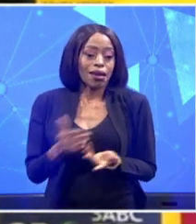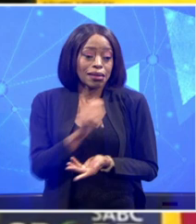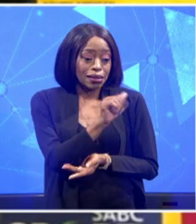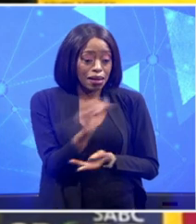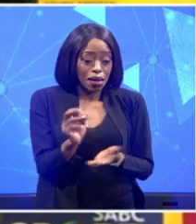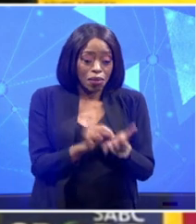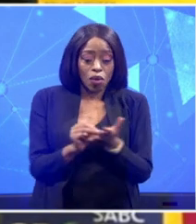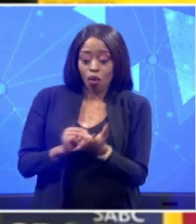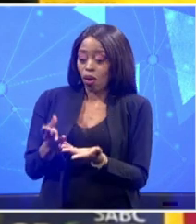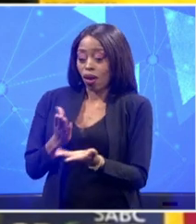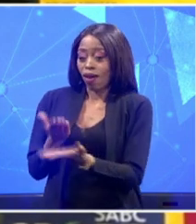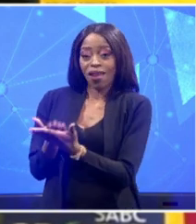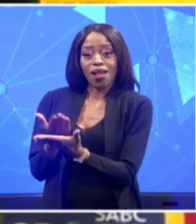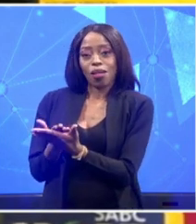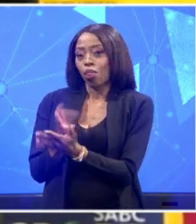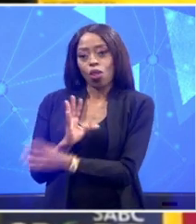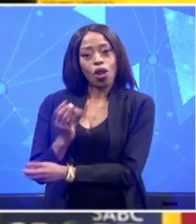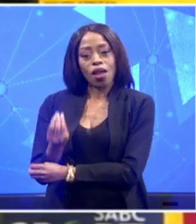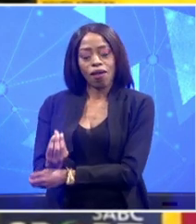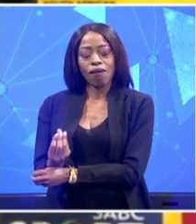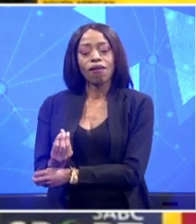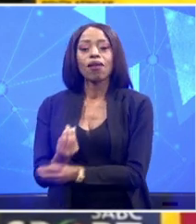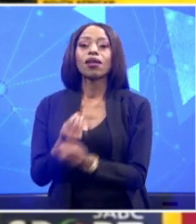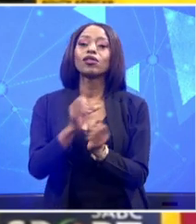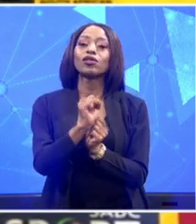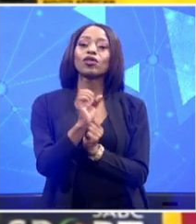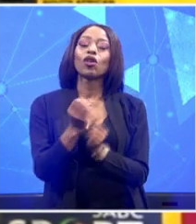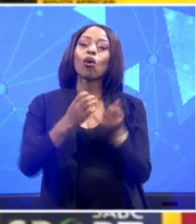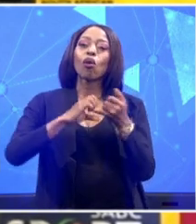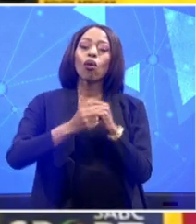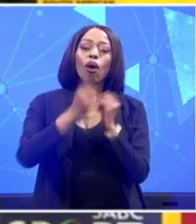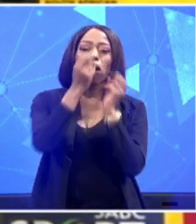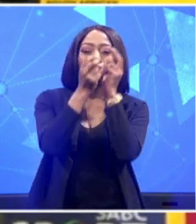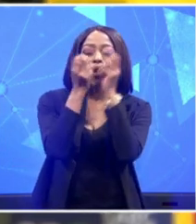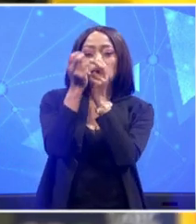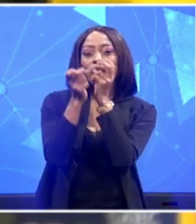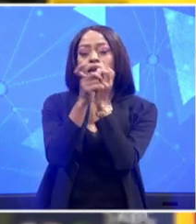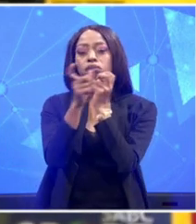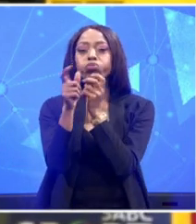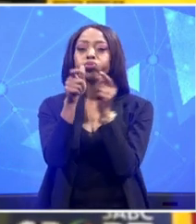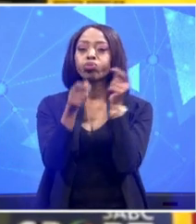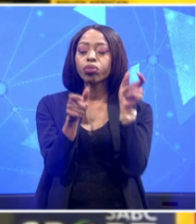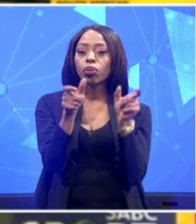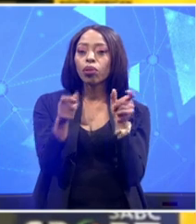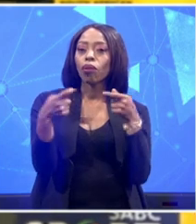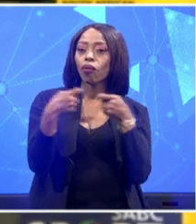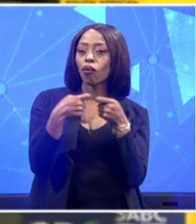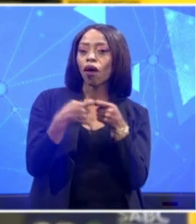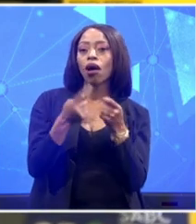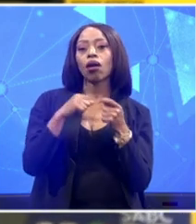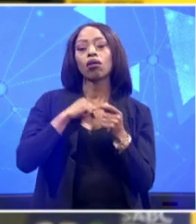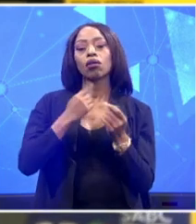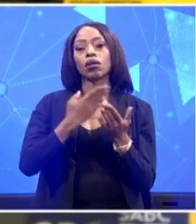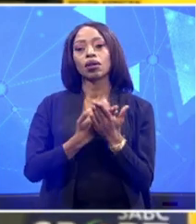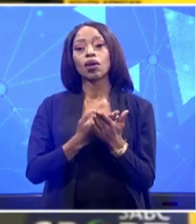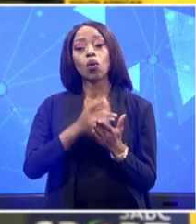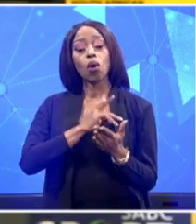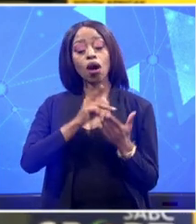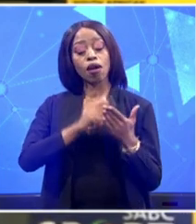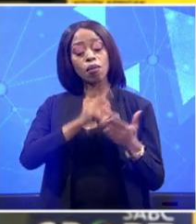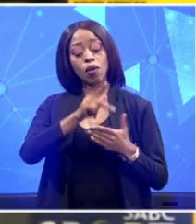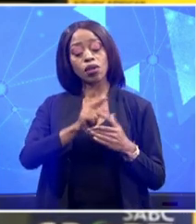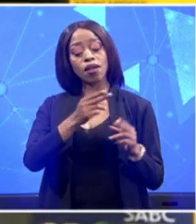around. But we are going to try and get funders so that we can complete the